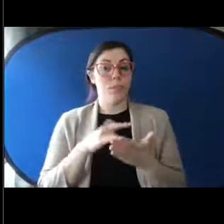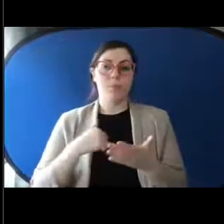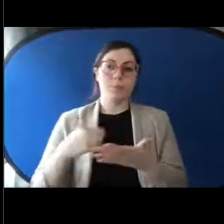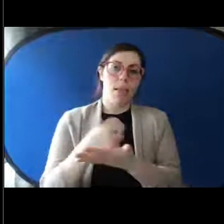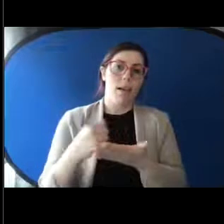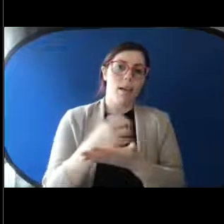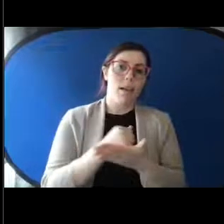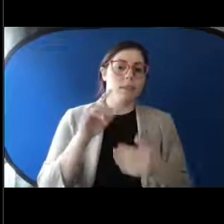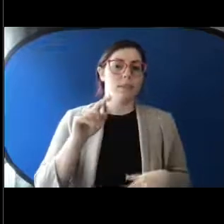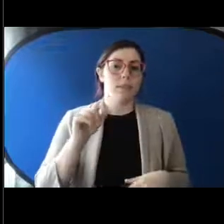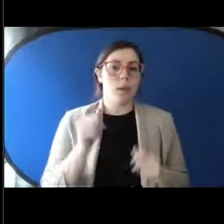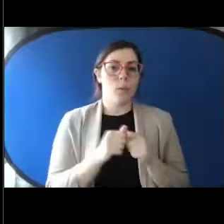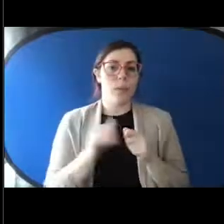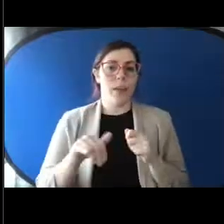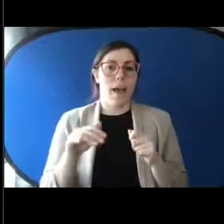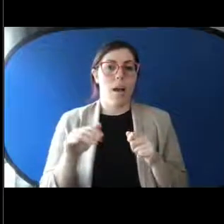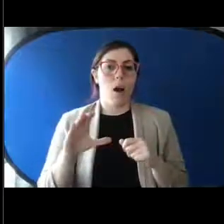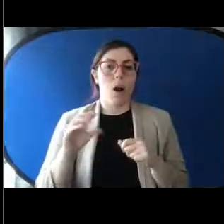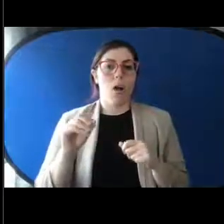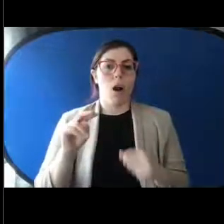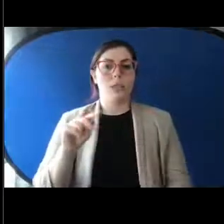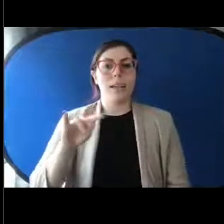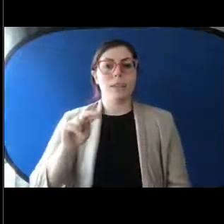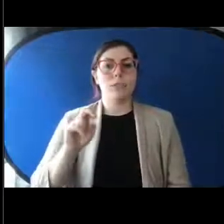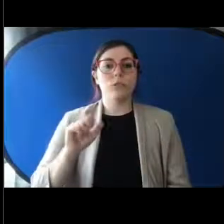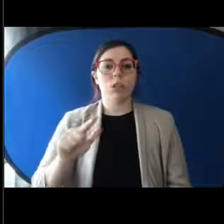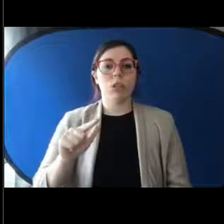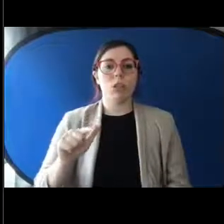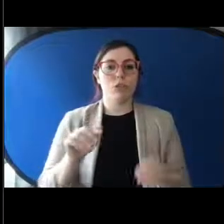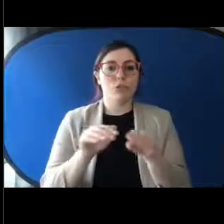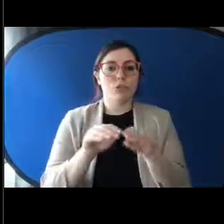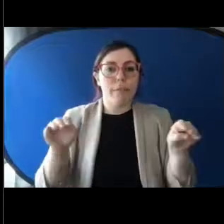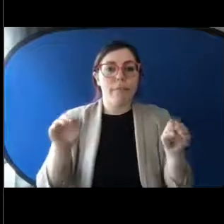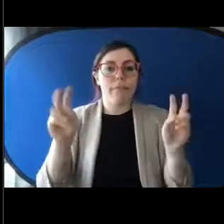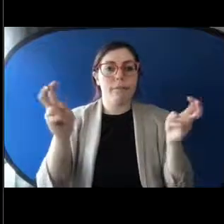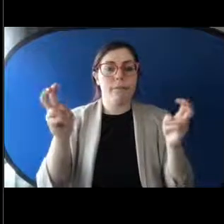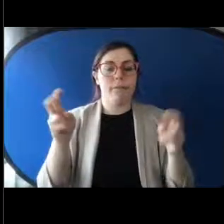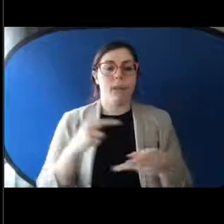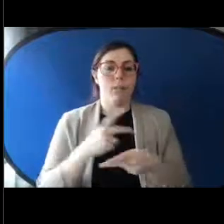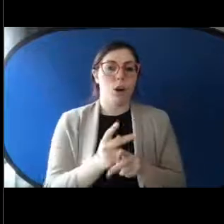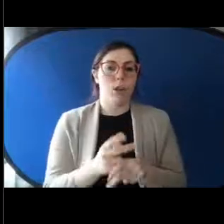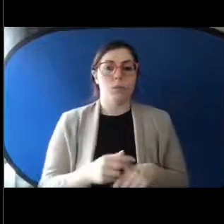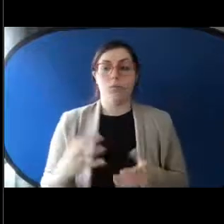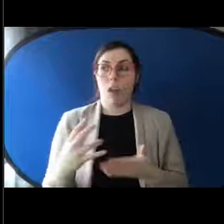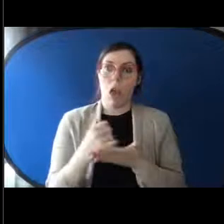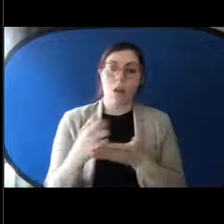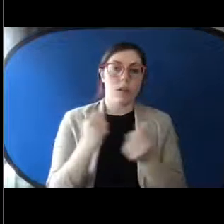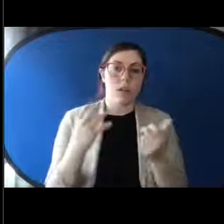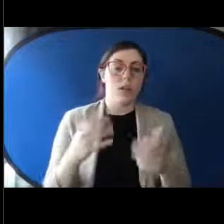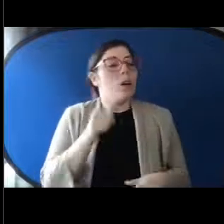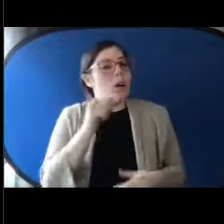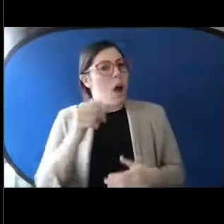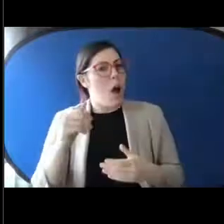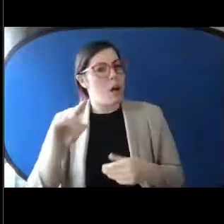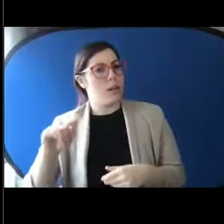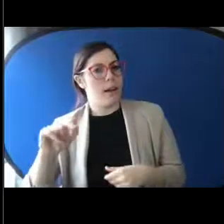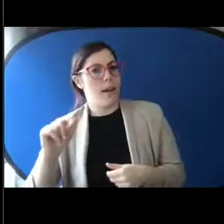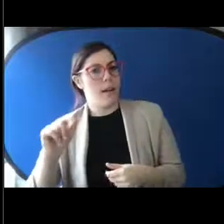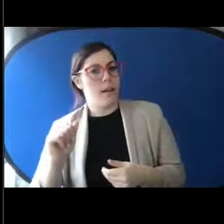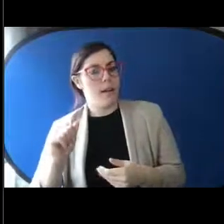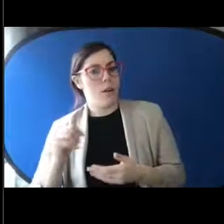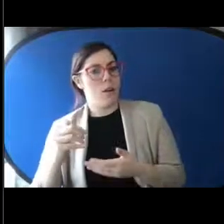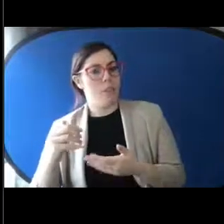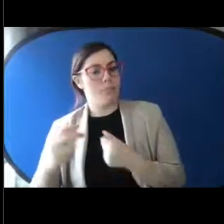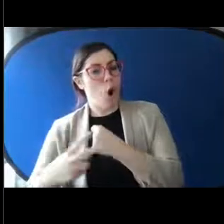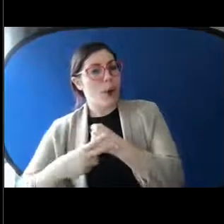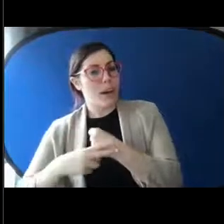Shelf project. So since 2003, we've been at sea collecting whole bunches of data. Now, we're not a data archive. We send all of our